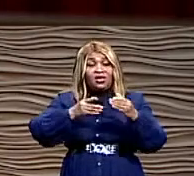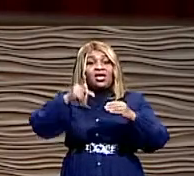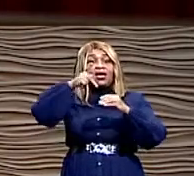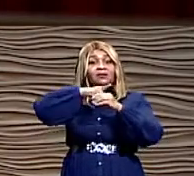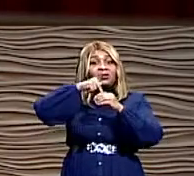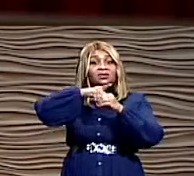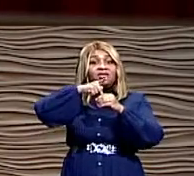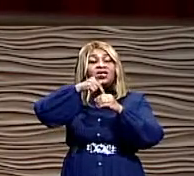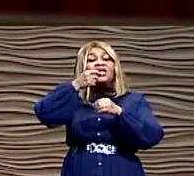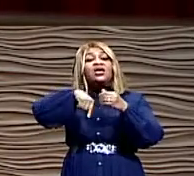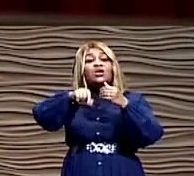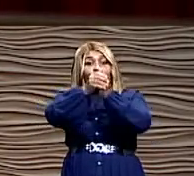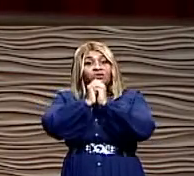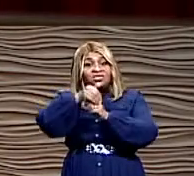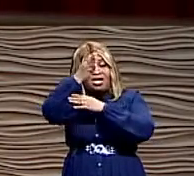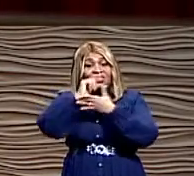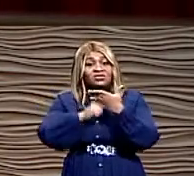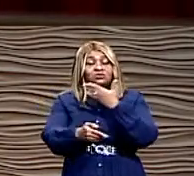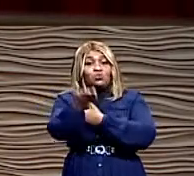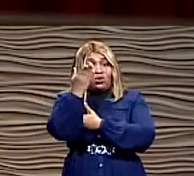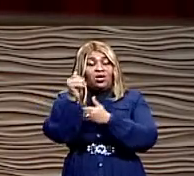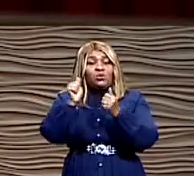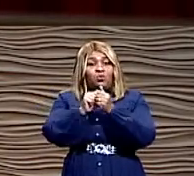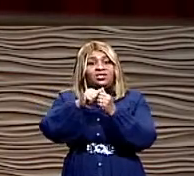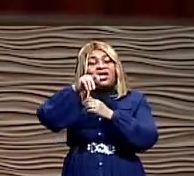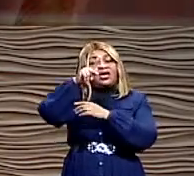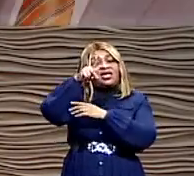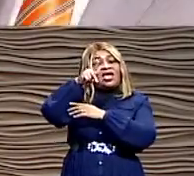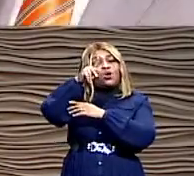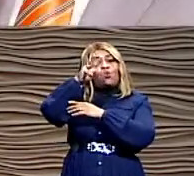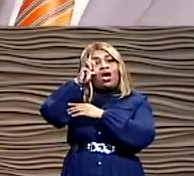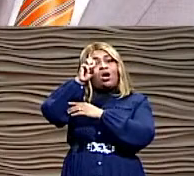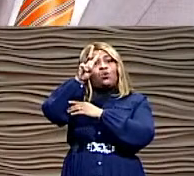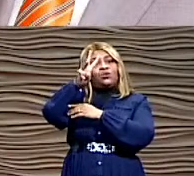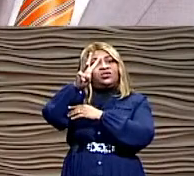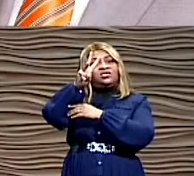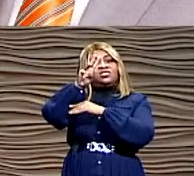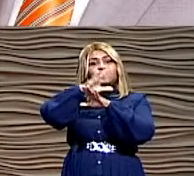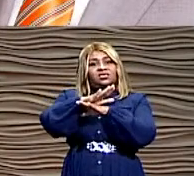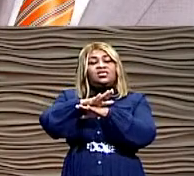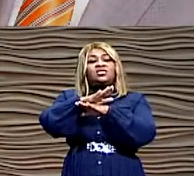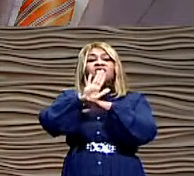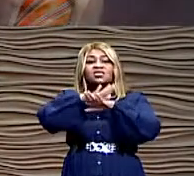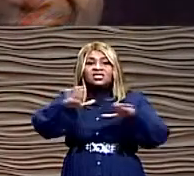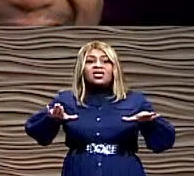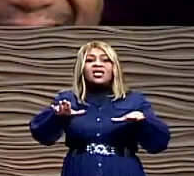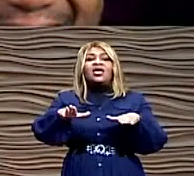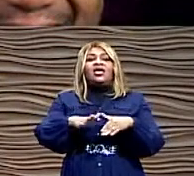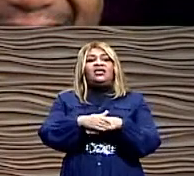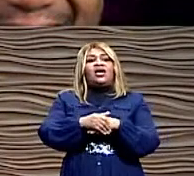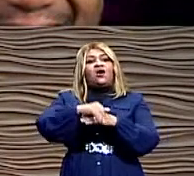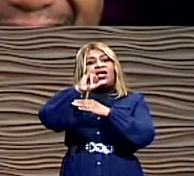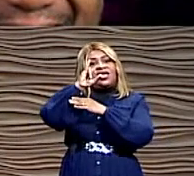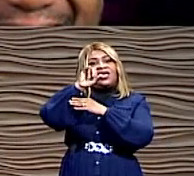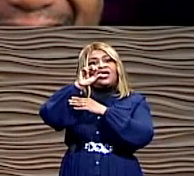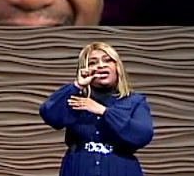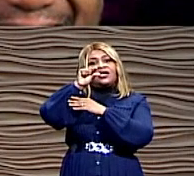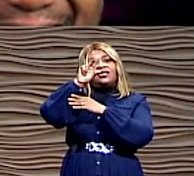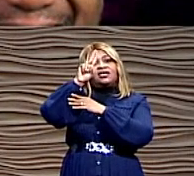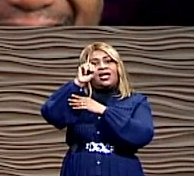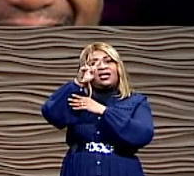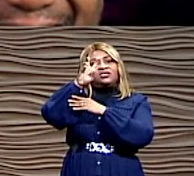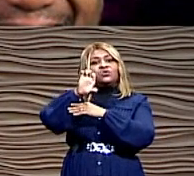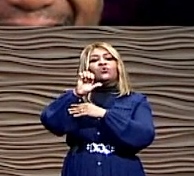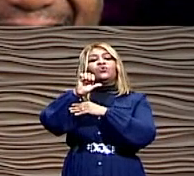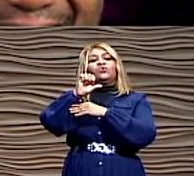participate in worshiping God this morning with our KWOW kids as well as our Ignite youth. And adults, we want to remind you that